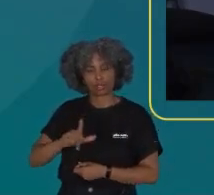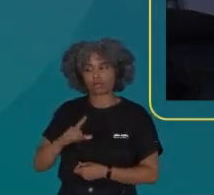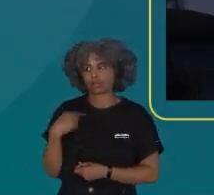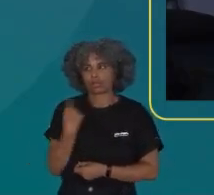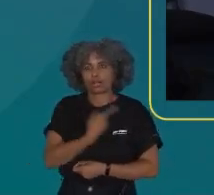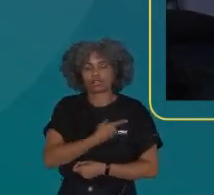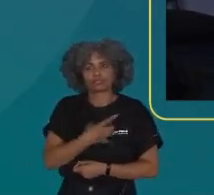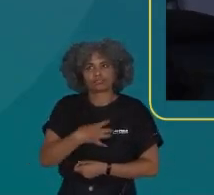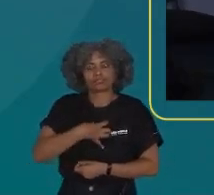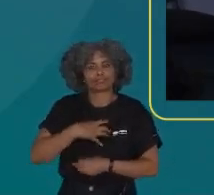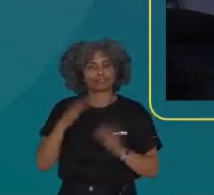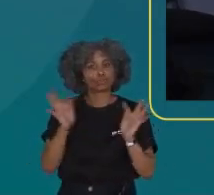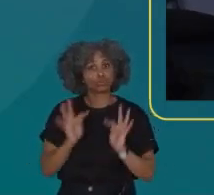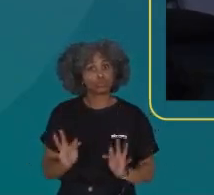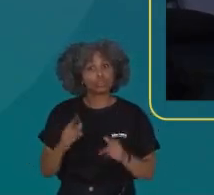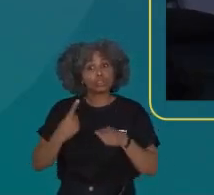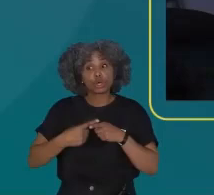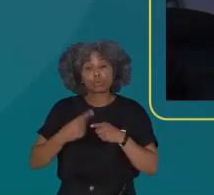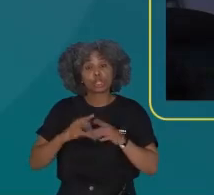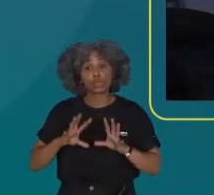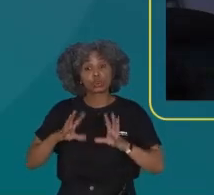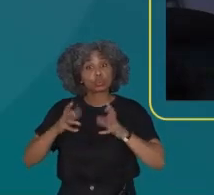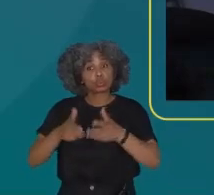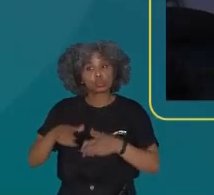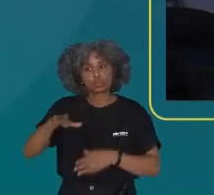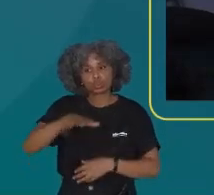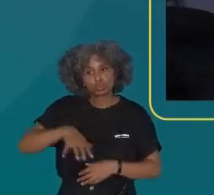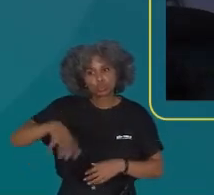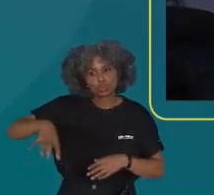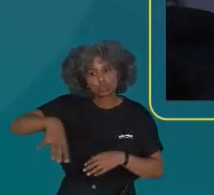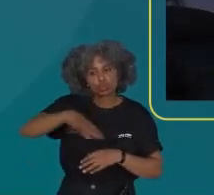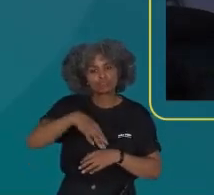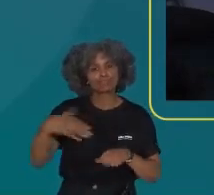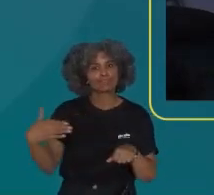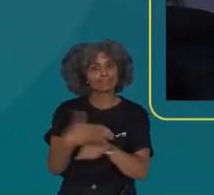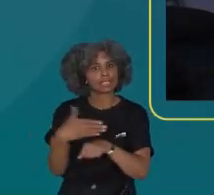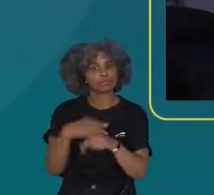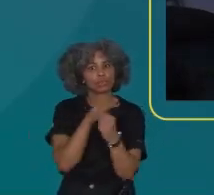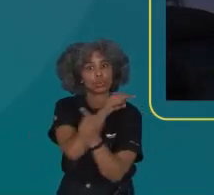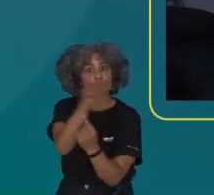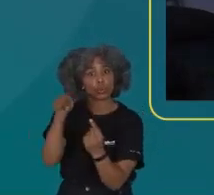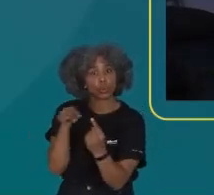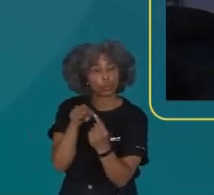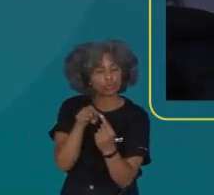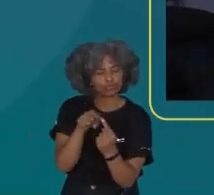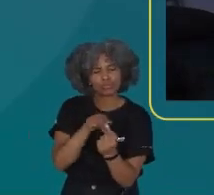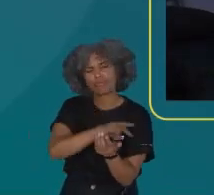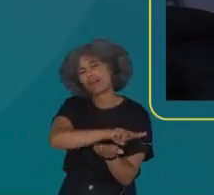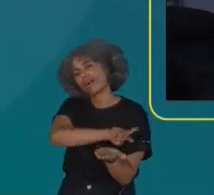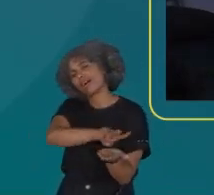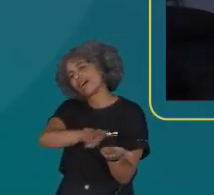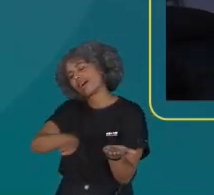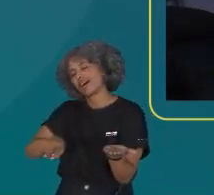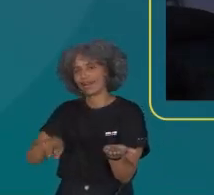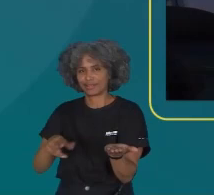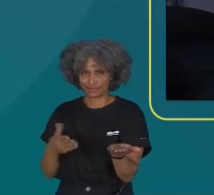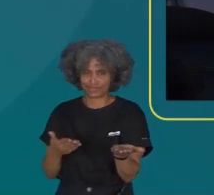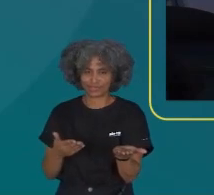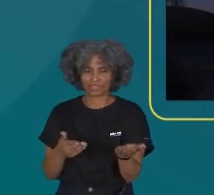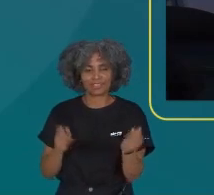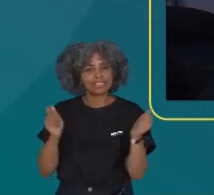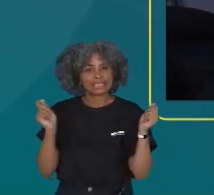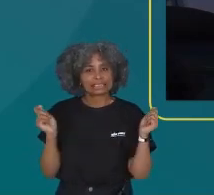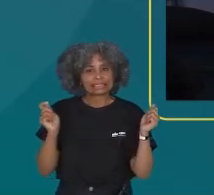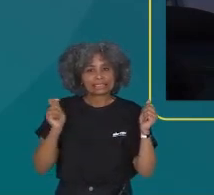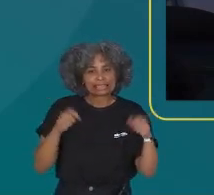to Montreal and participate in those huge objectives that we finally got to sign. We were really